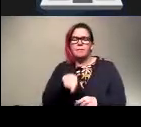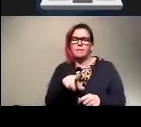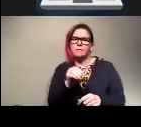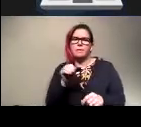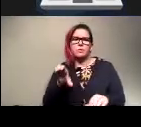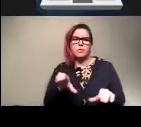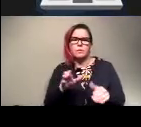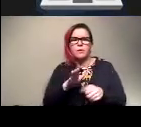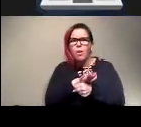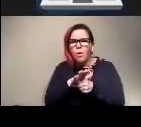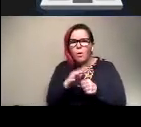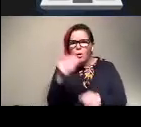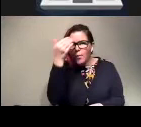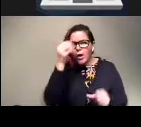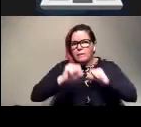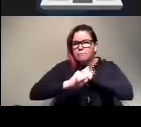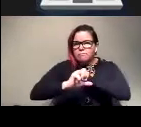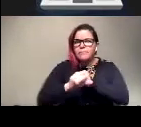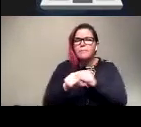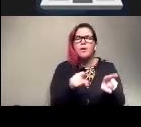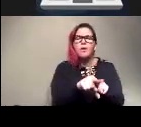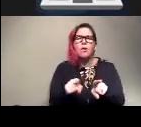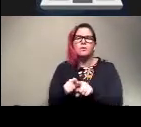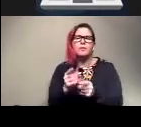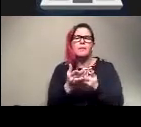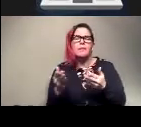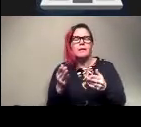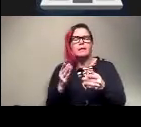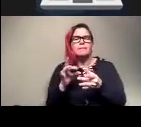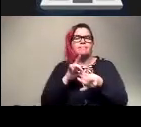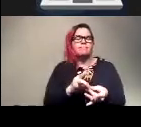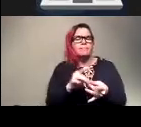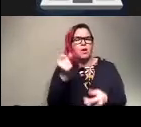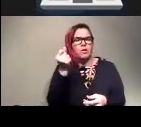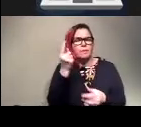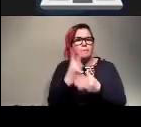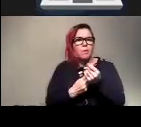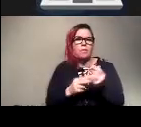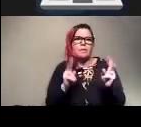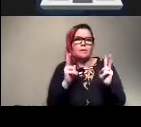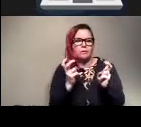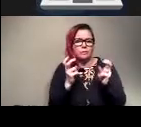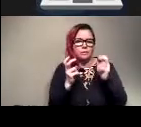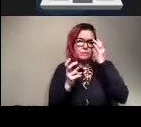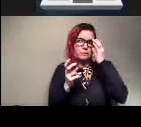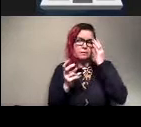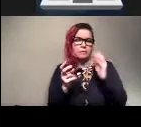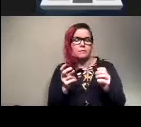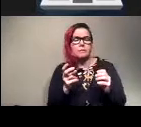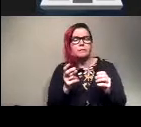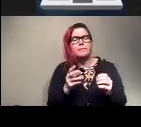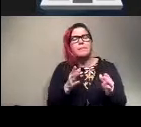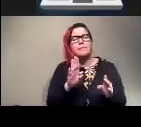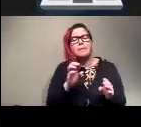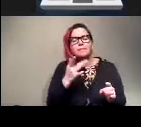local awareness campaigns, but then also things that we can do to understand both the issues better and be smart about how we